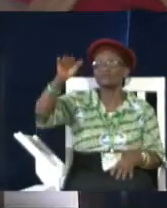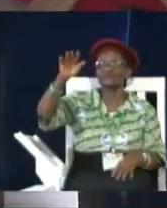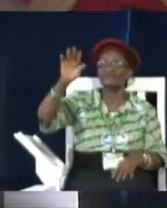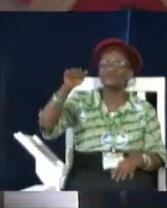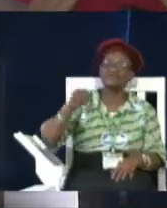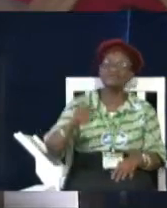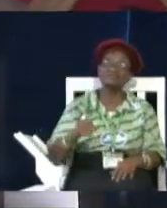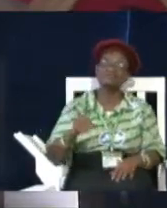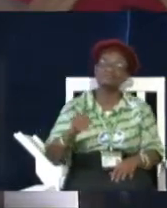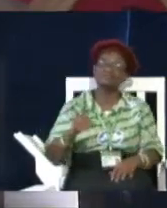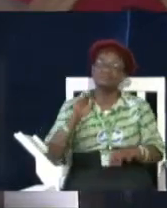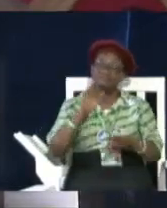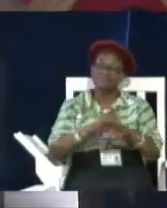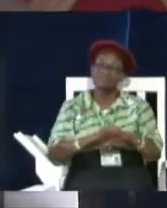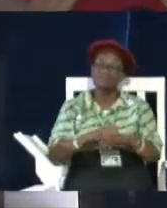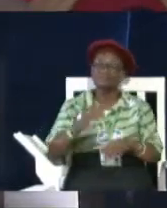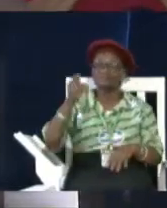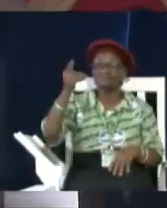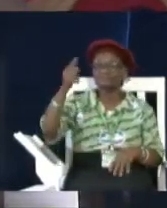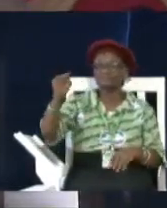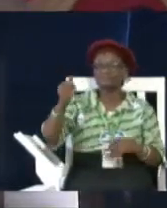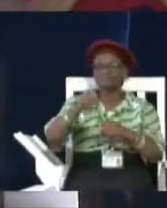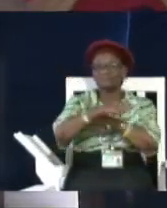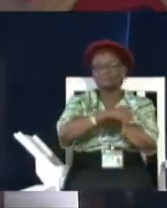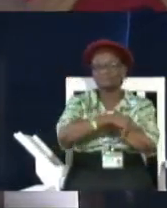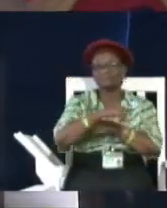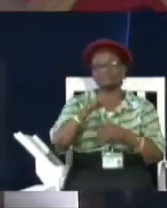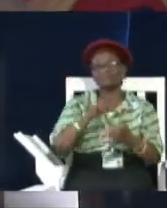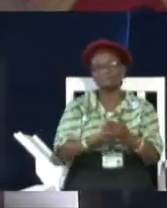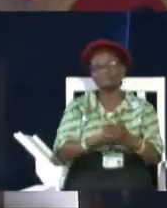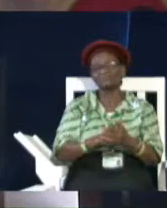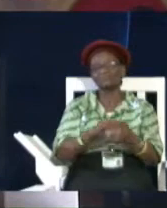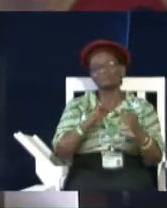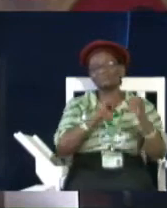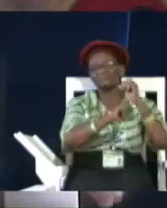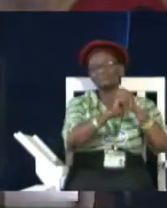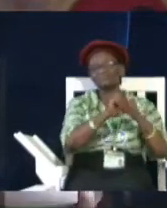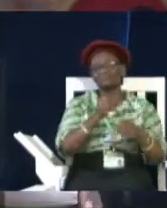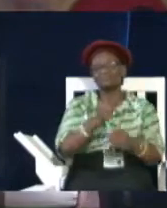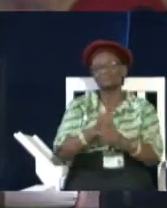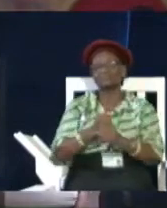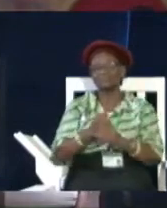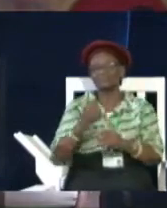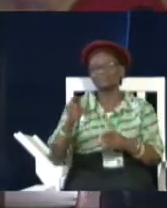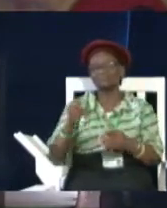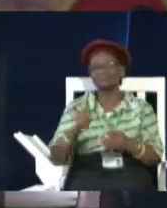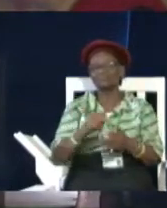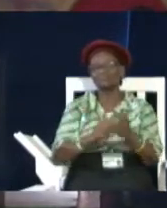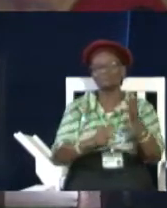15. On the day that Elisha got a double portion of the Spirit,